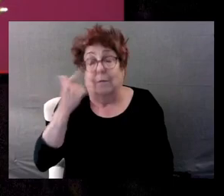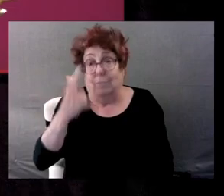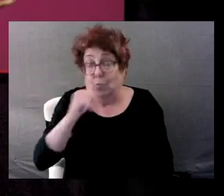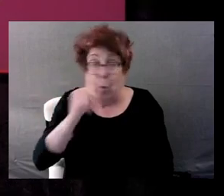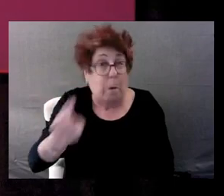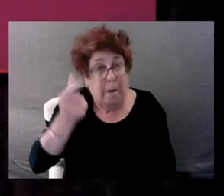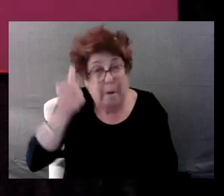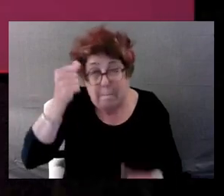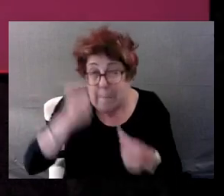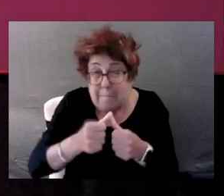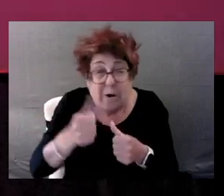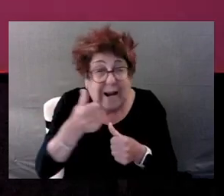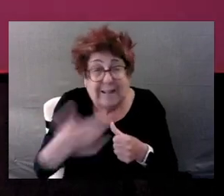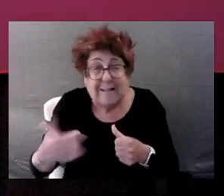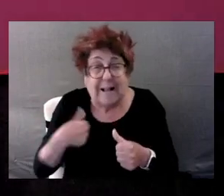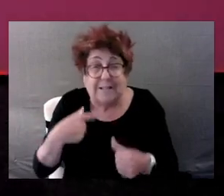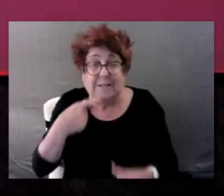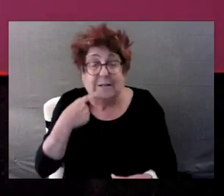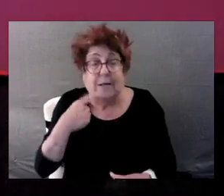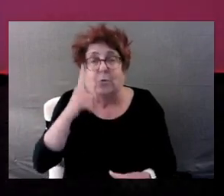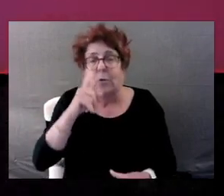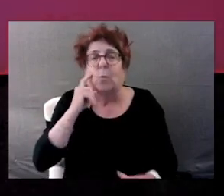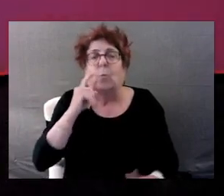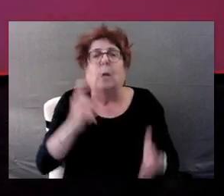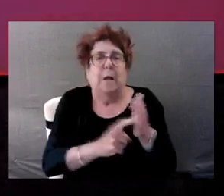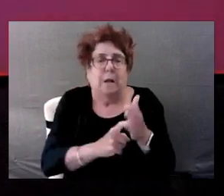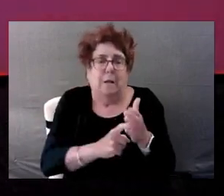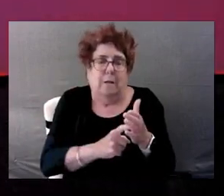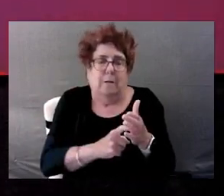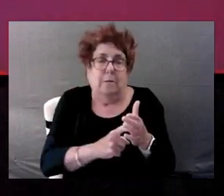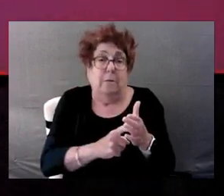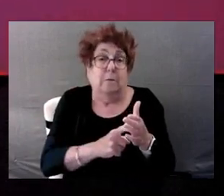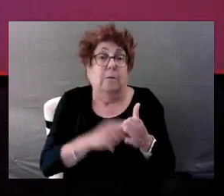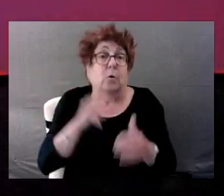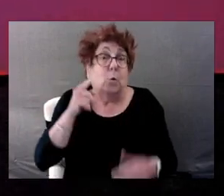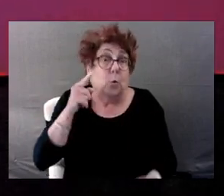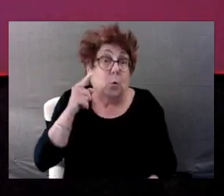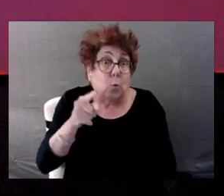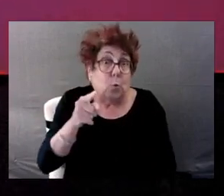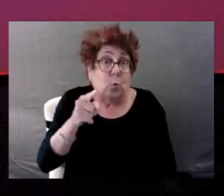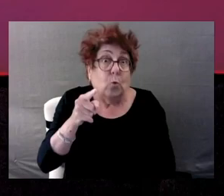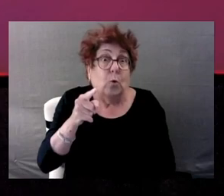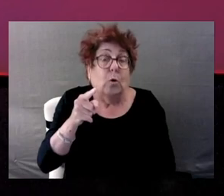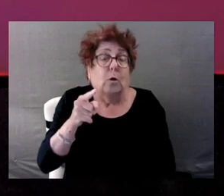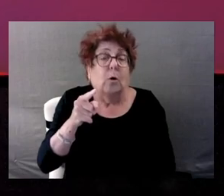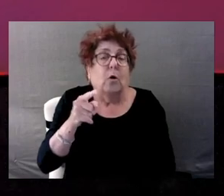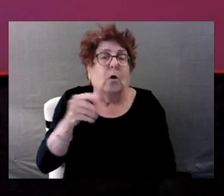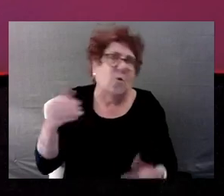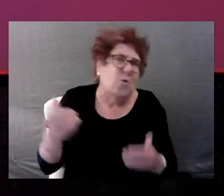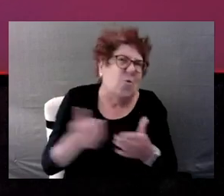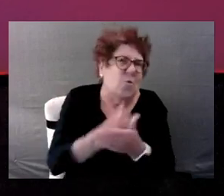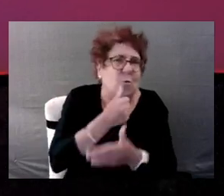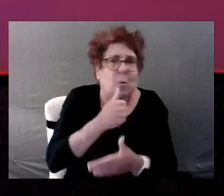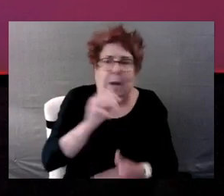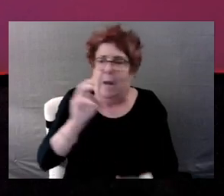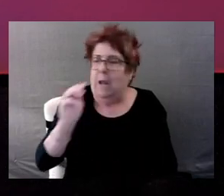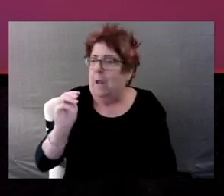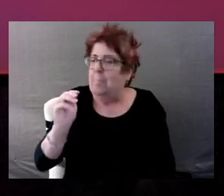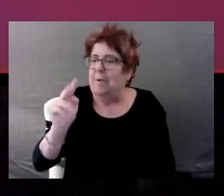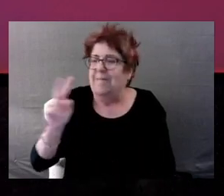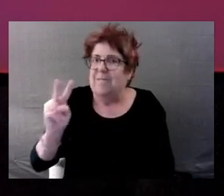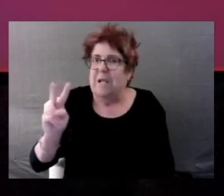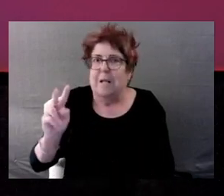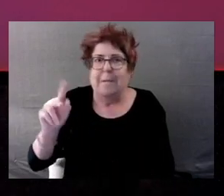anything that I say, recognize that you, in fact, are the new MVP. That we need